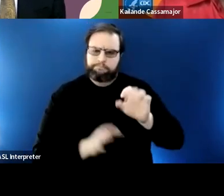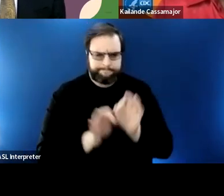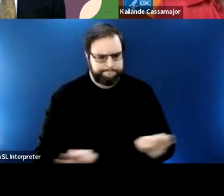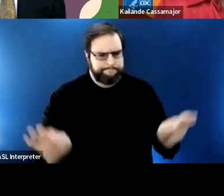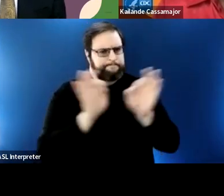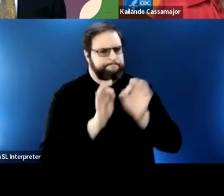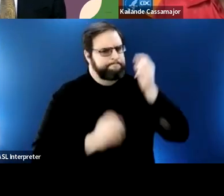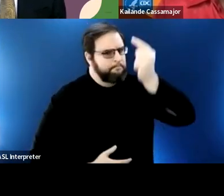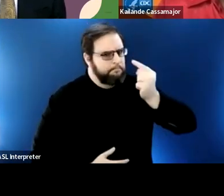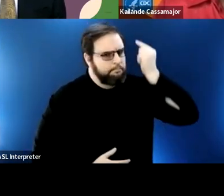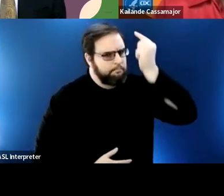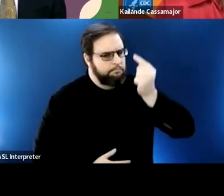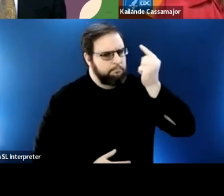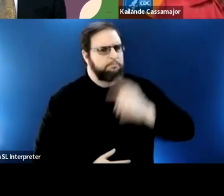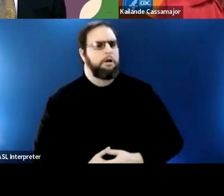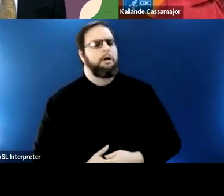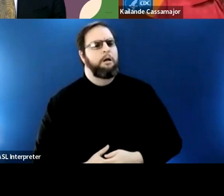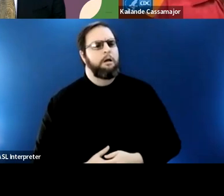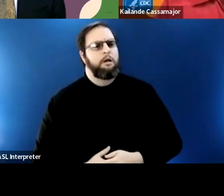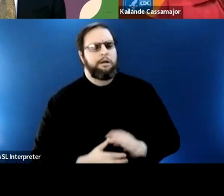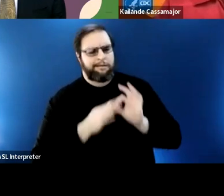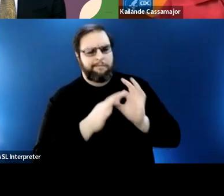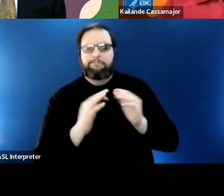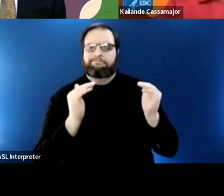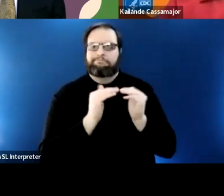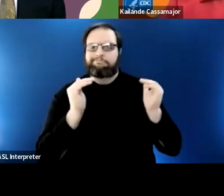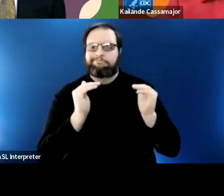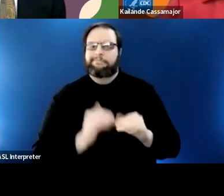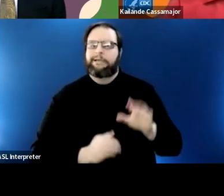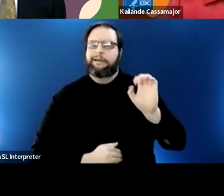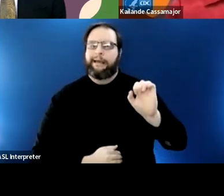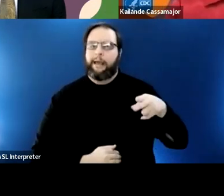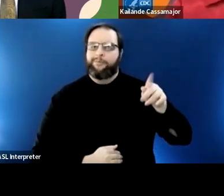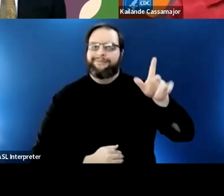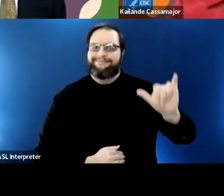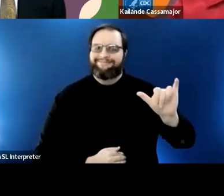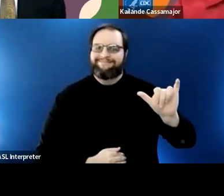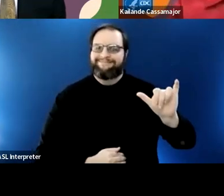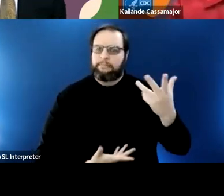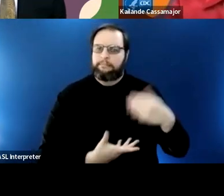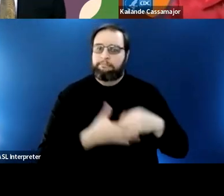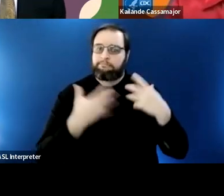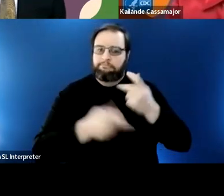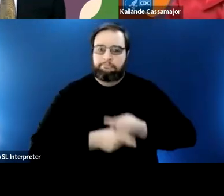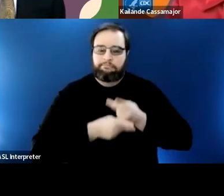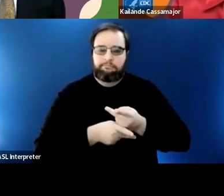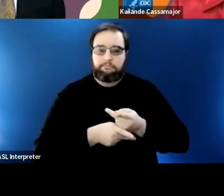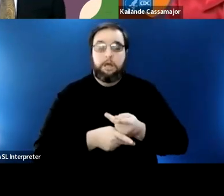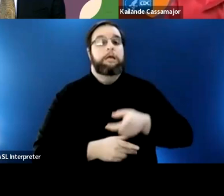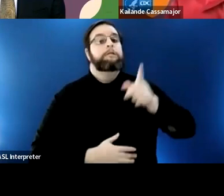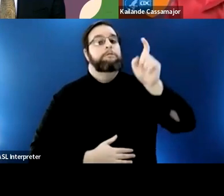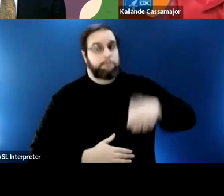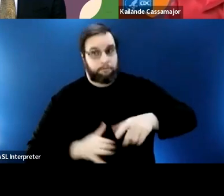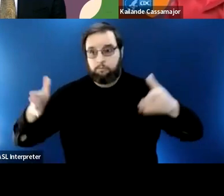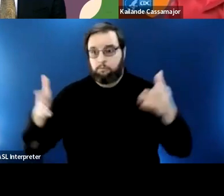question, because it's all about equity in healthcare. Yes. And it's something that we do need to focus